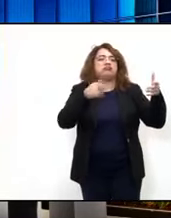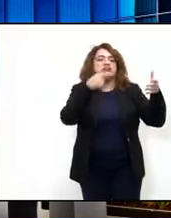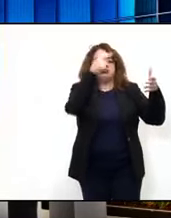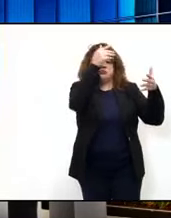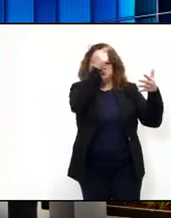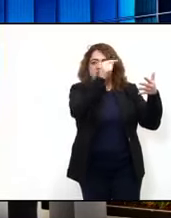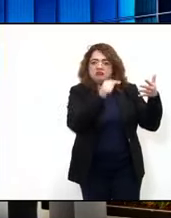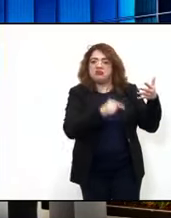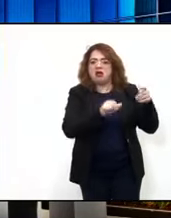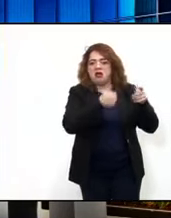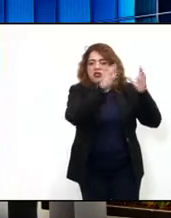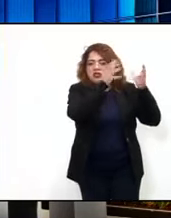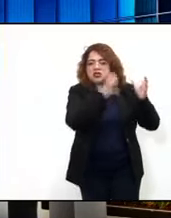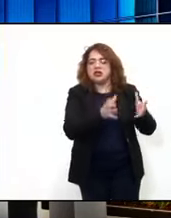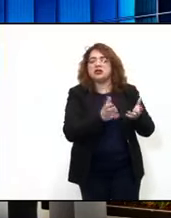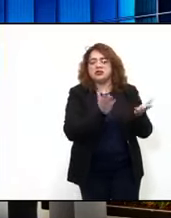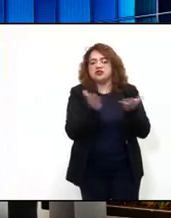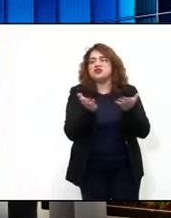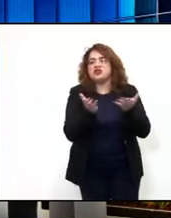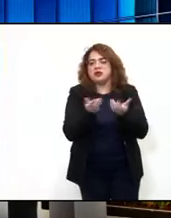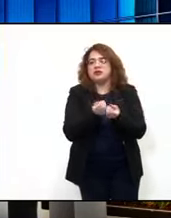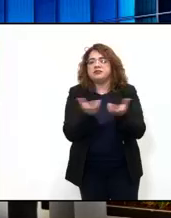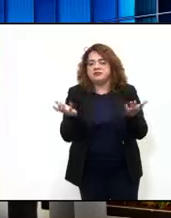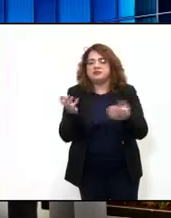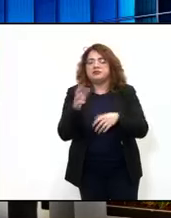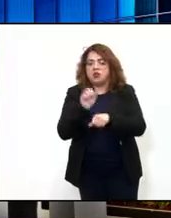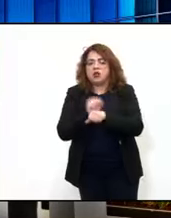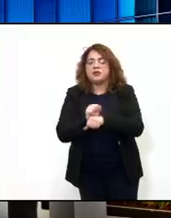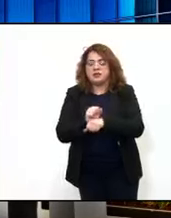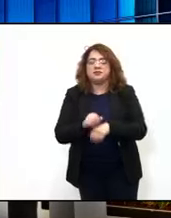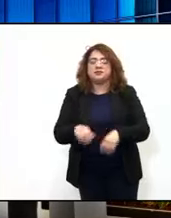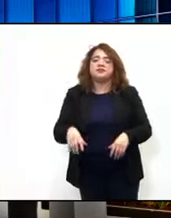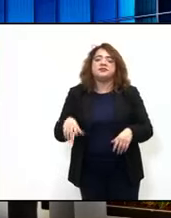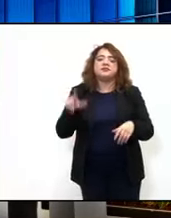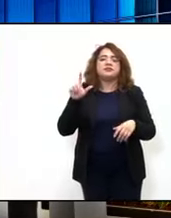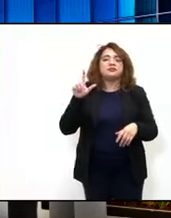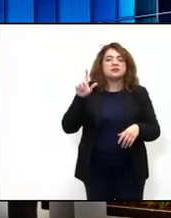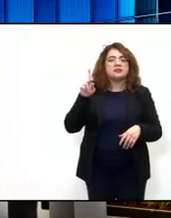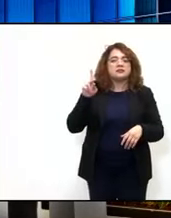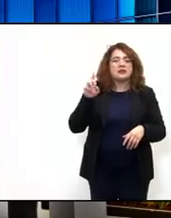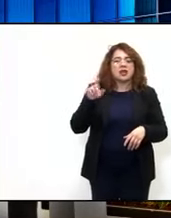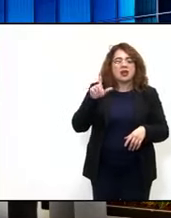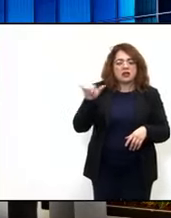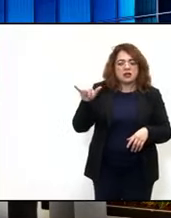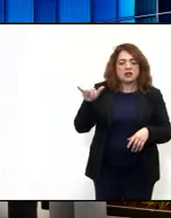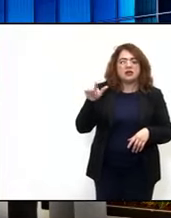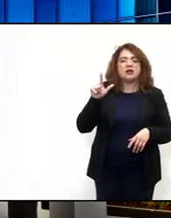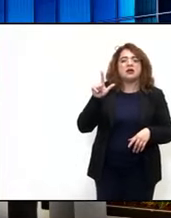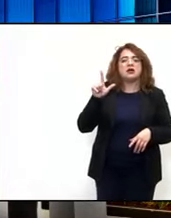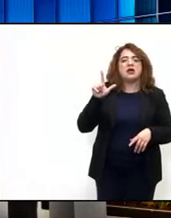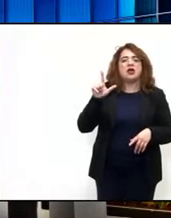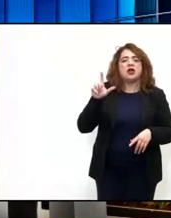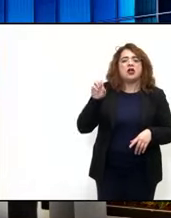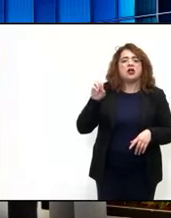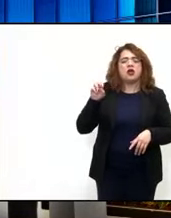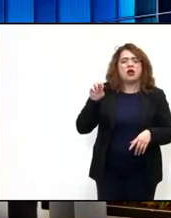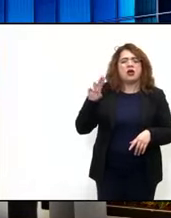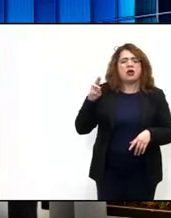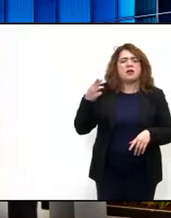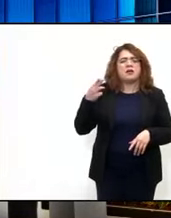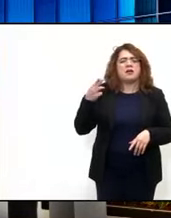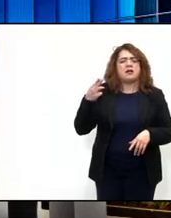Thank you. Our next question is from Kelly Puente at Long Beach Post. Kelly, go ahead and unmute and let us know to whom your question is